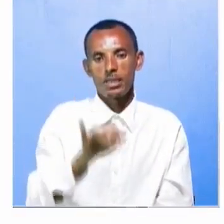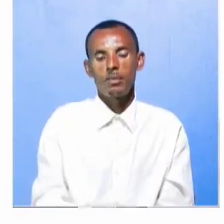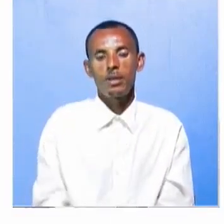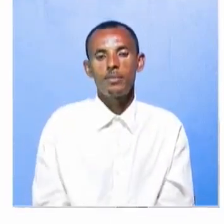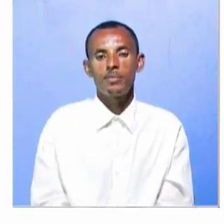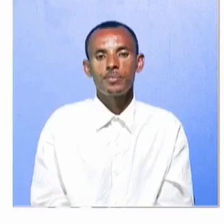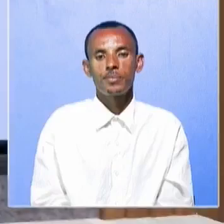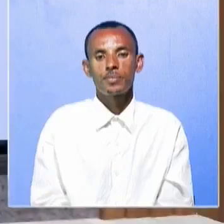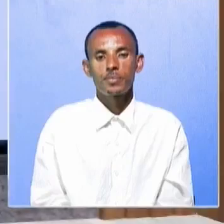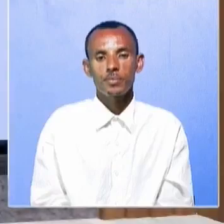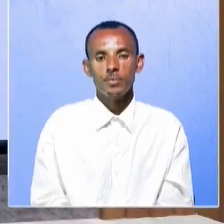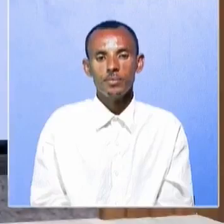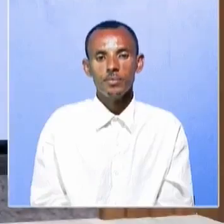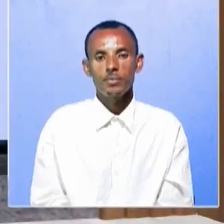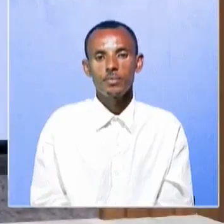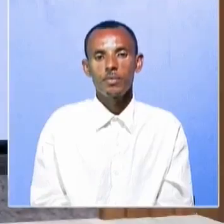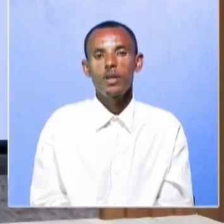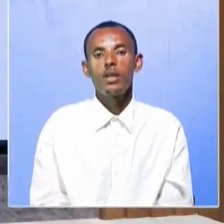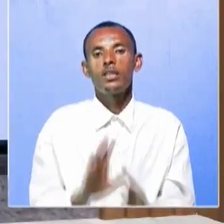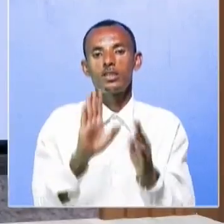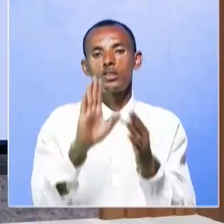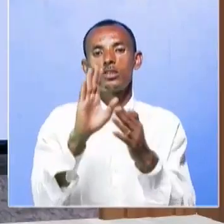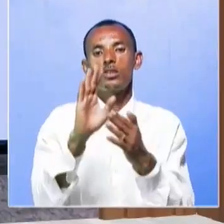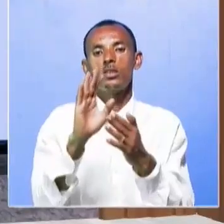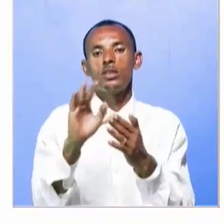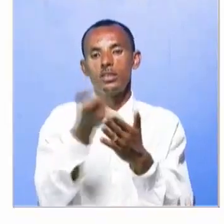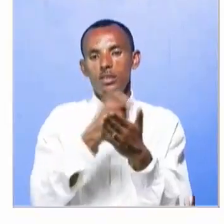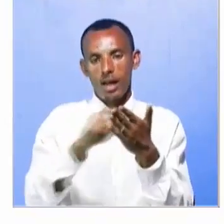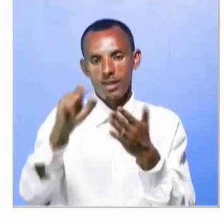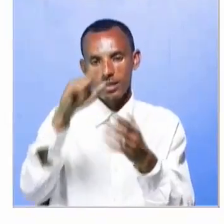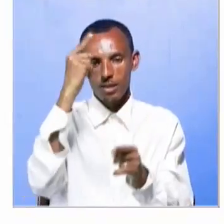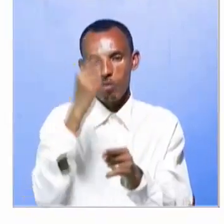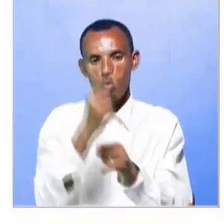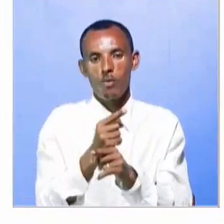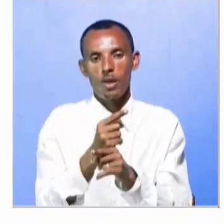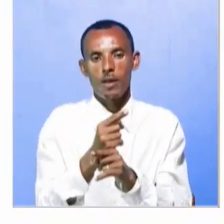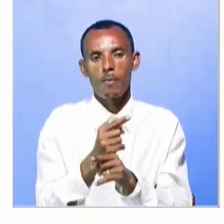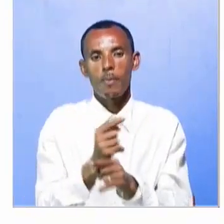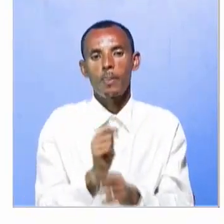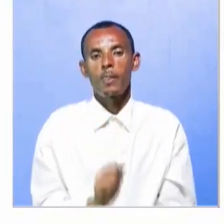okay? So let us formally write the proving, okay?